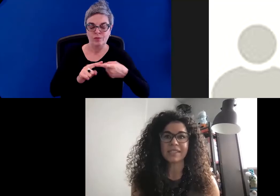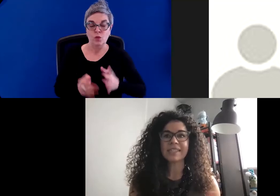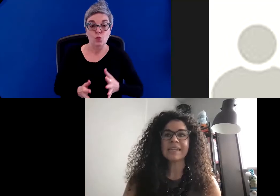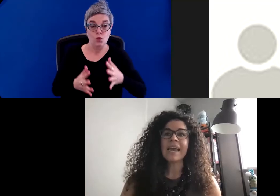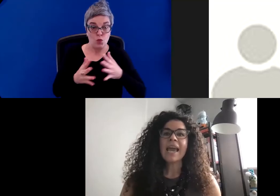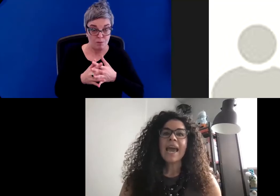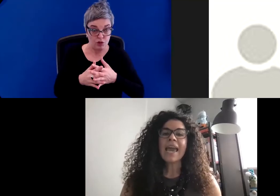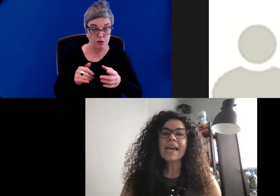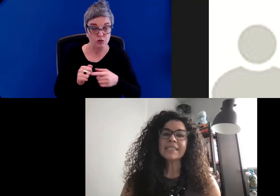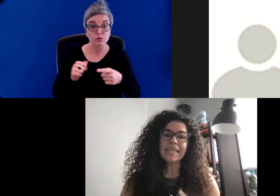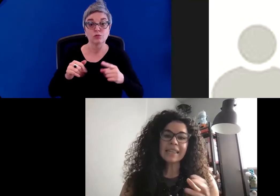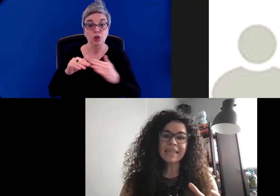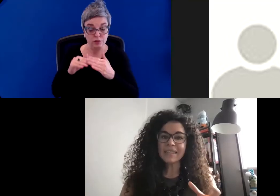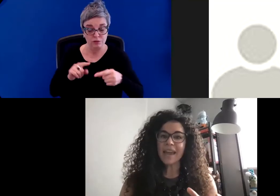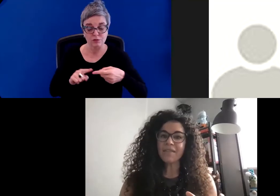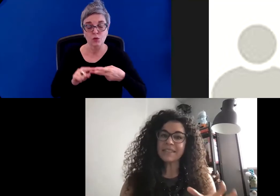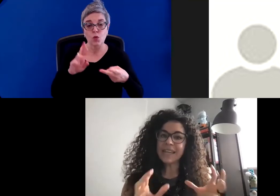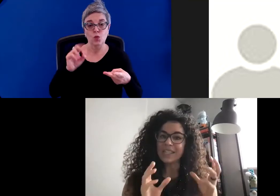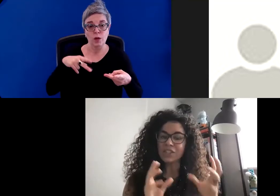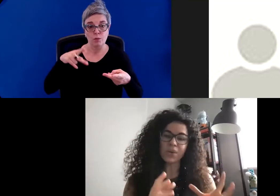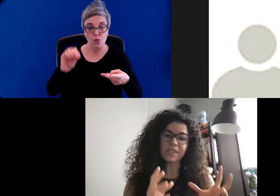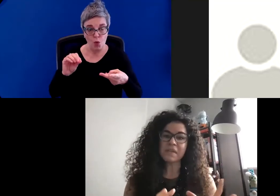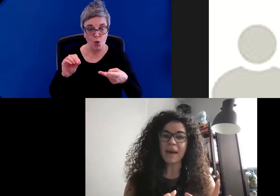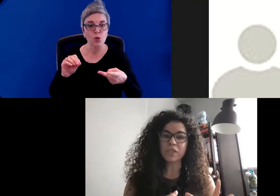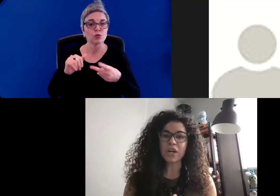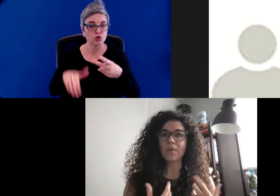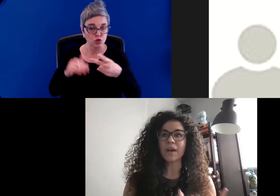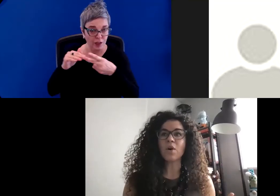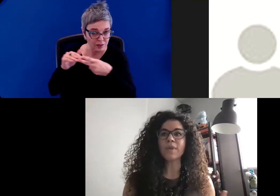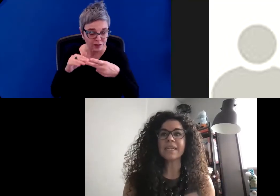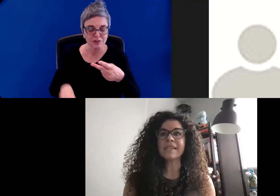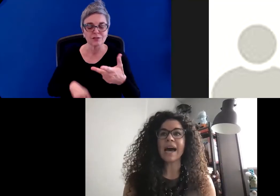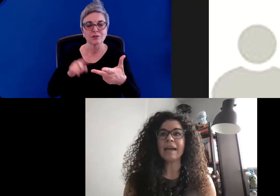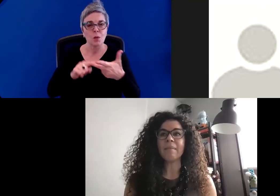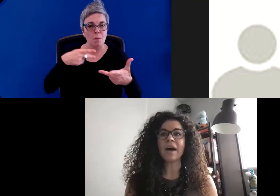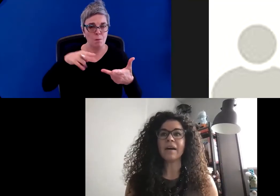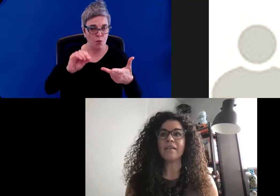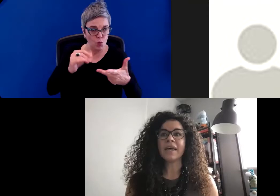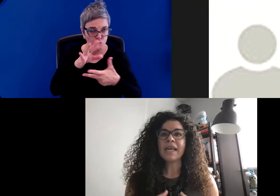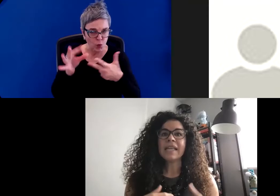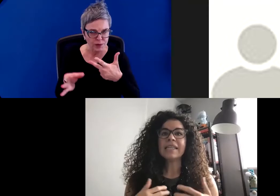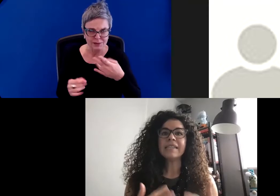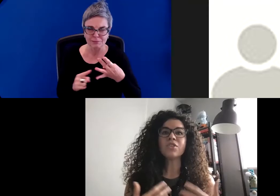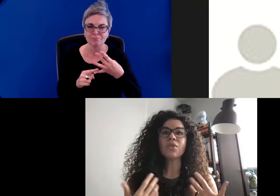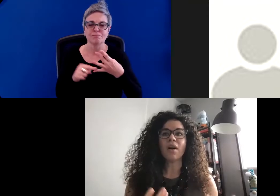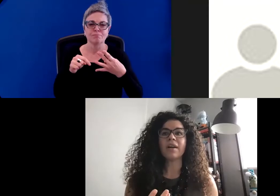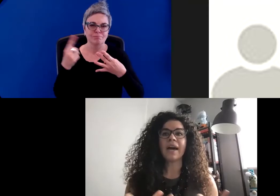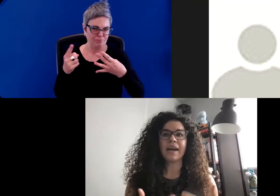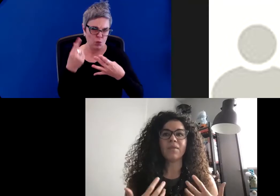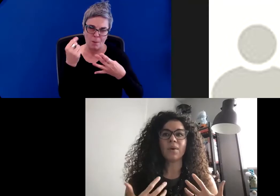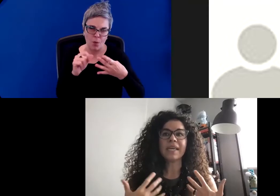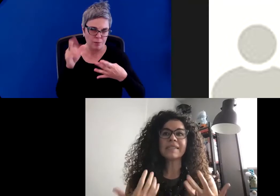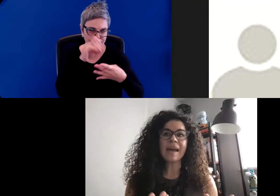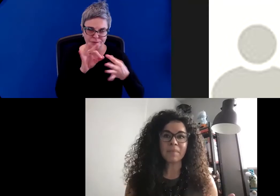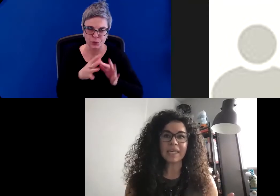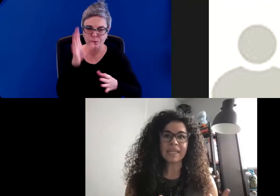reproductive justice. And this gave us a short snapshot or a moment in time of the digital